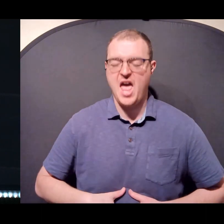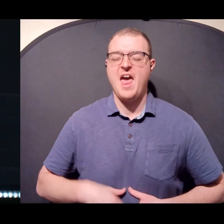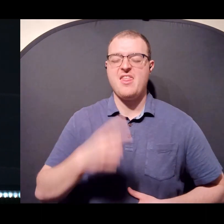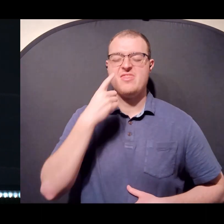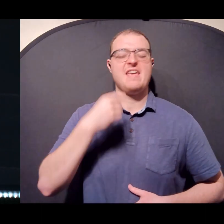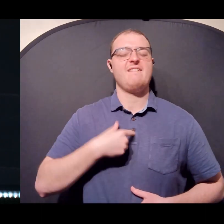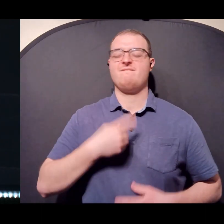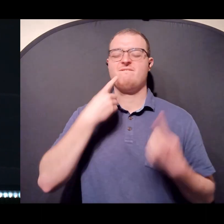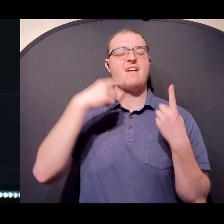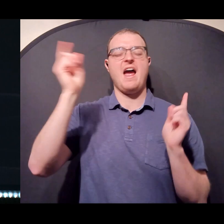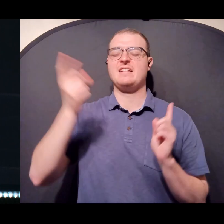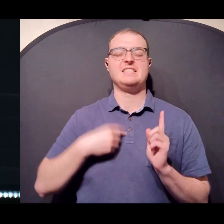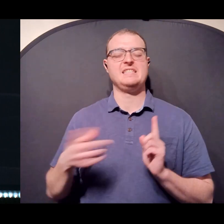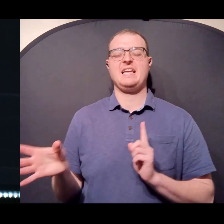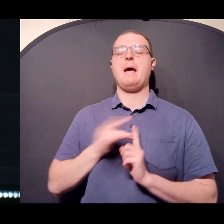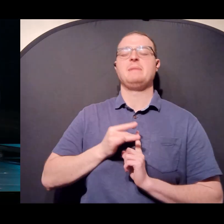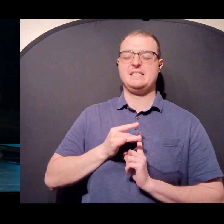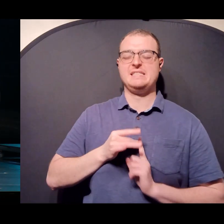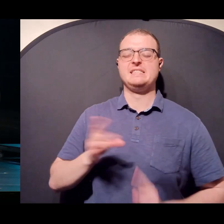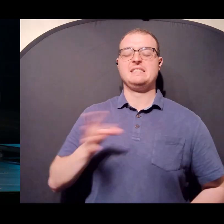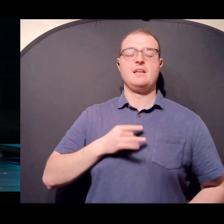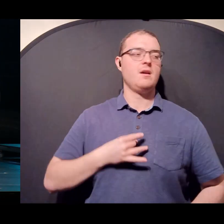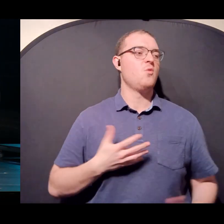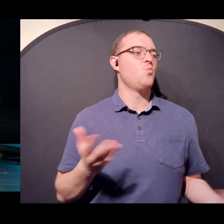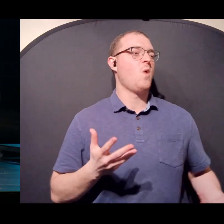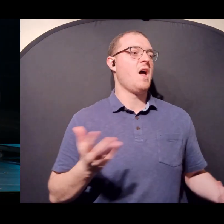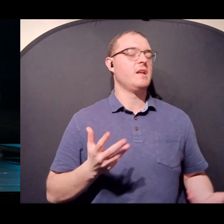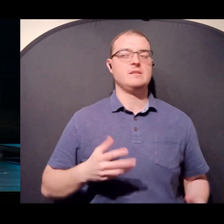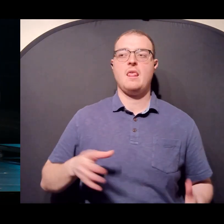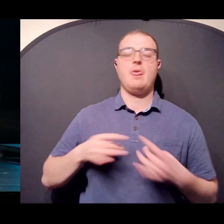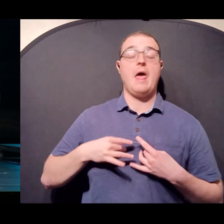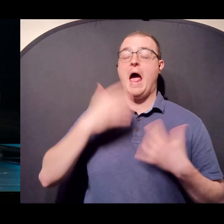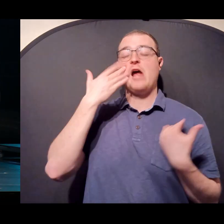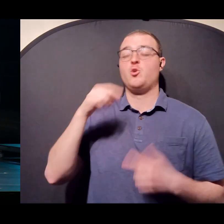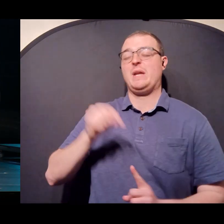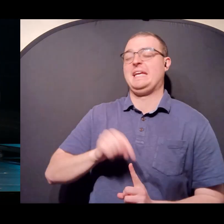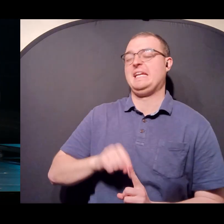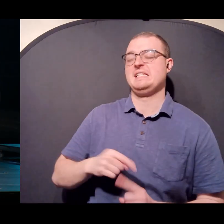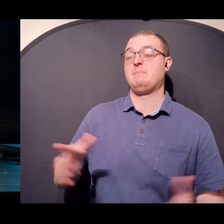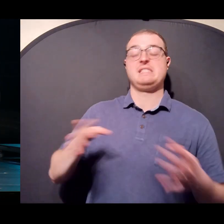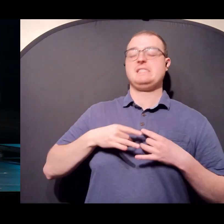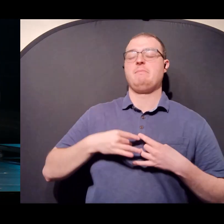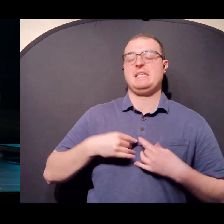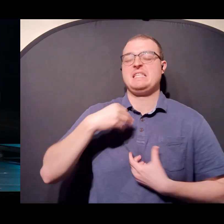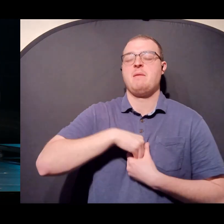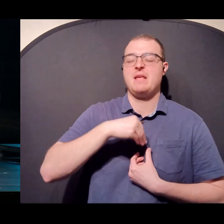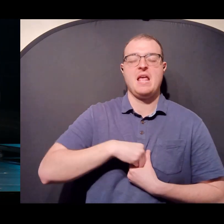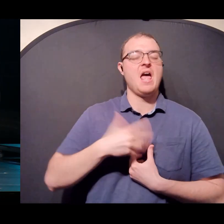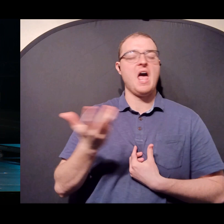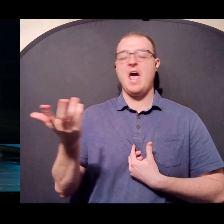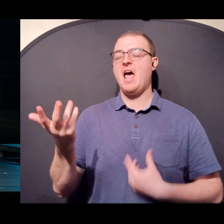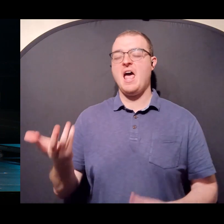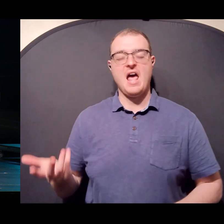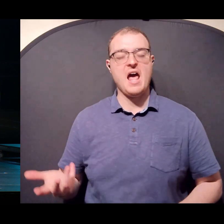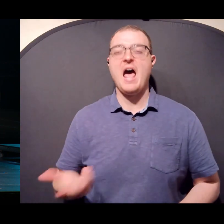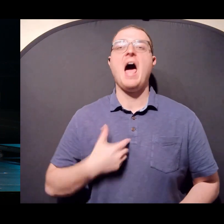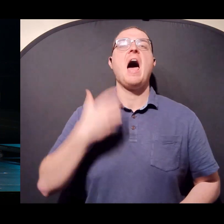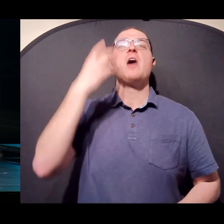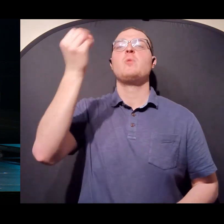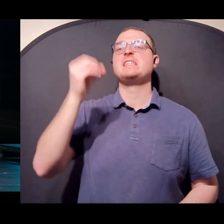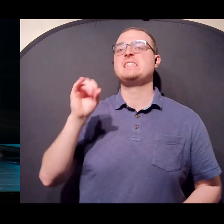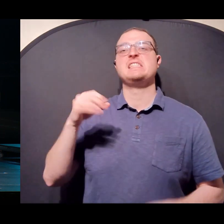I think I'm getting sick. I think I got it. I think I got it. What do you got? I don't know, but I got it. It's on